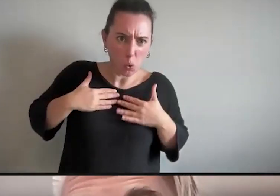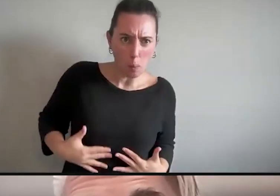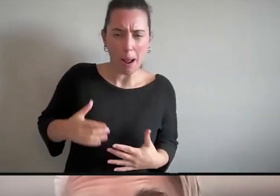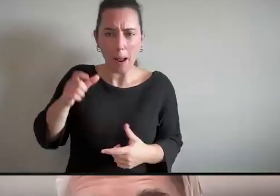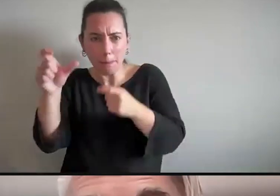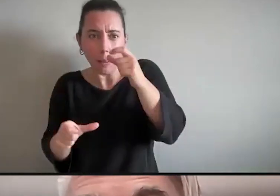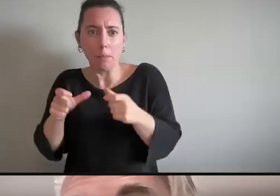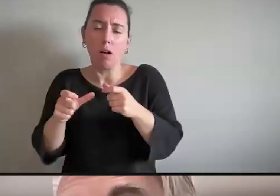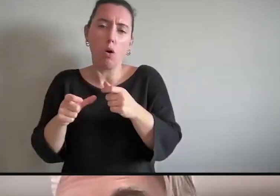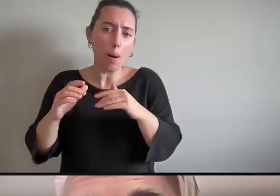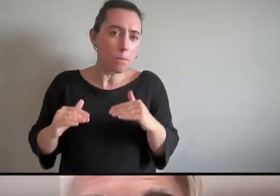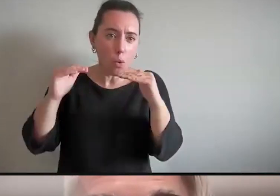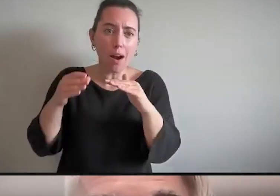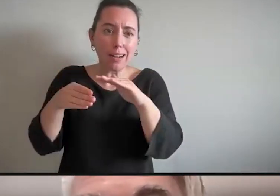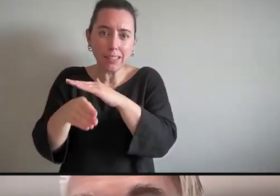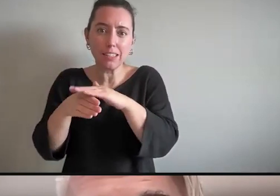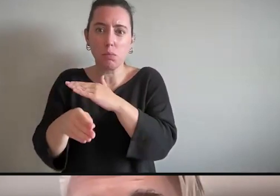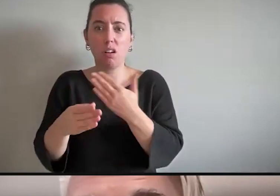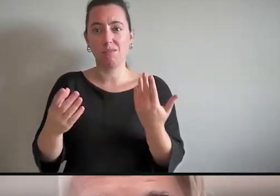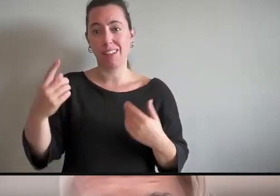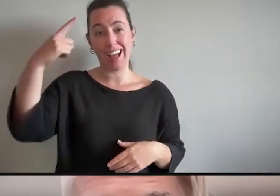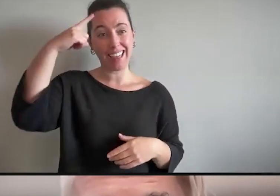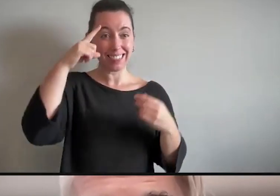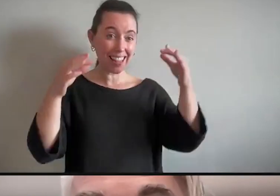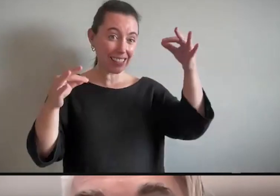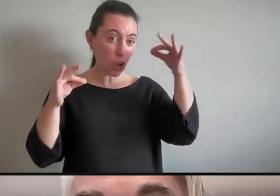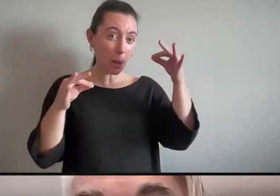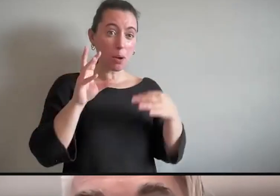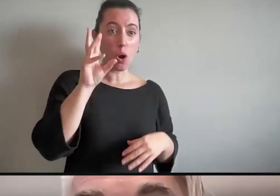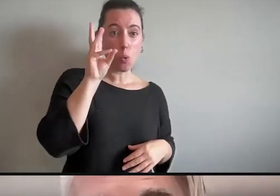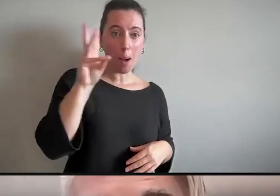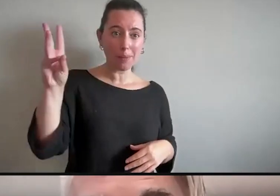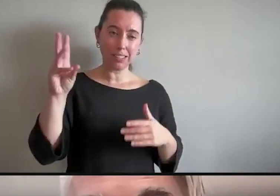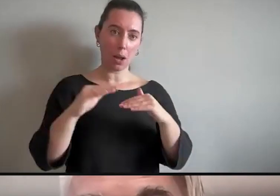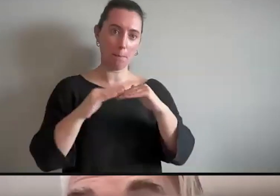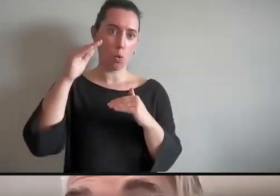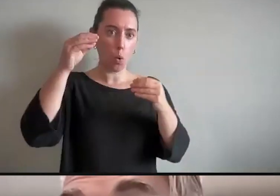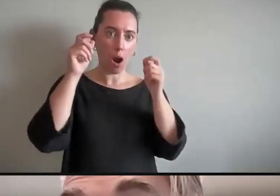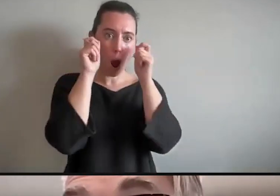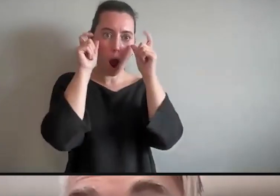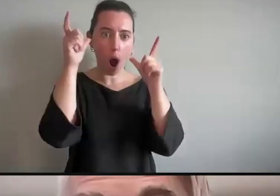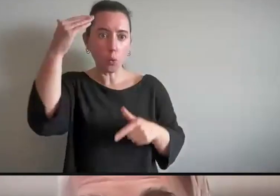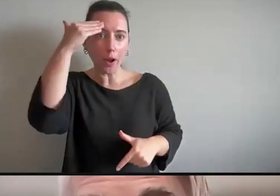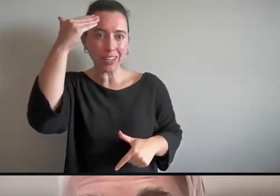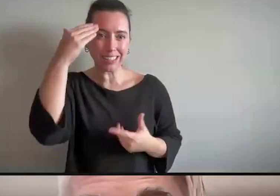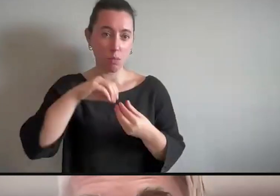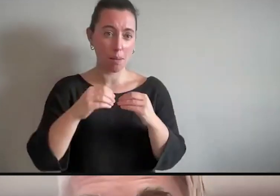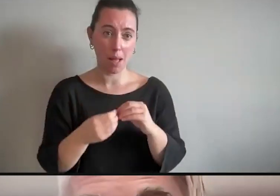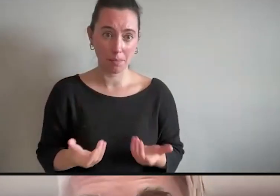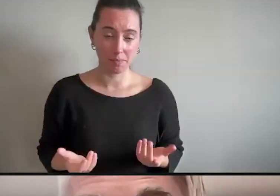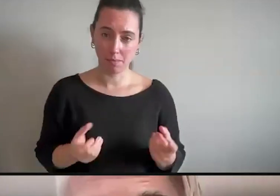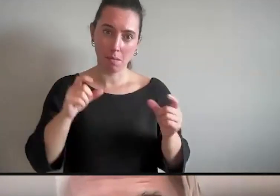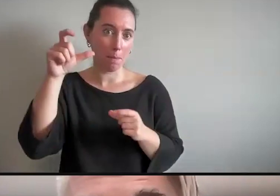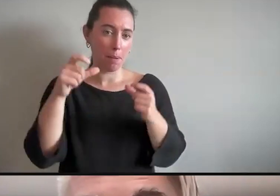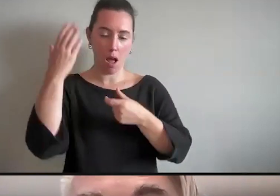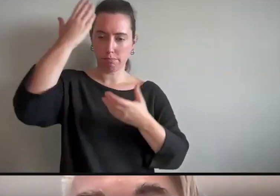the issue, and this is true when it comes to documents or websites. There's not enough awareness of it being needed. So I